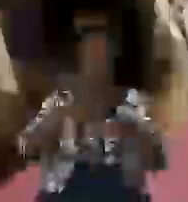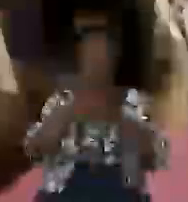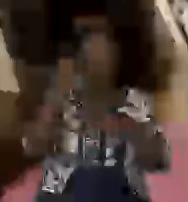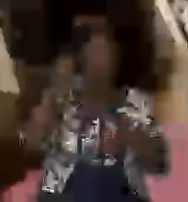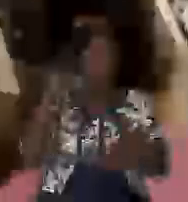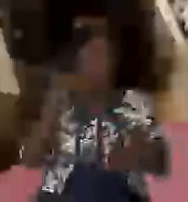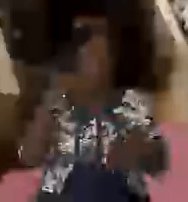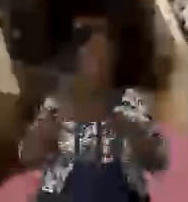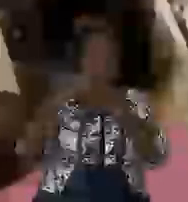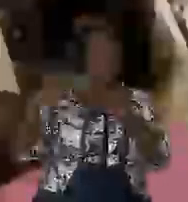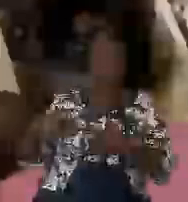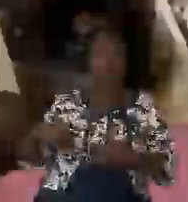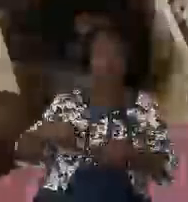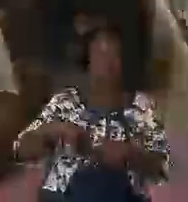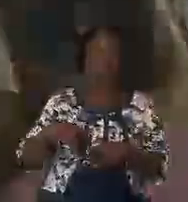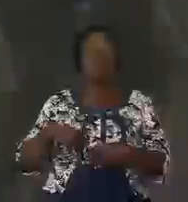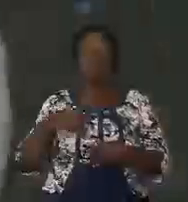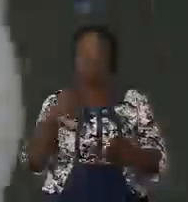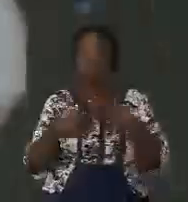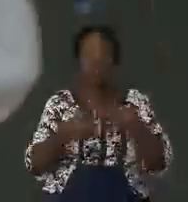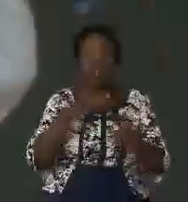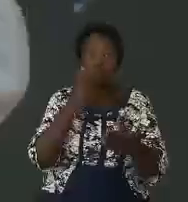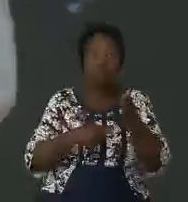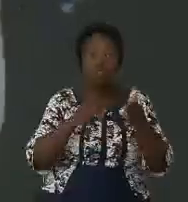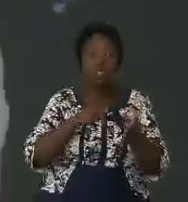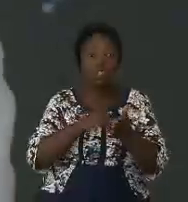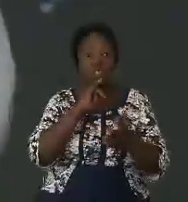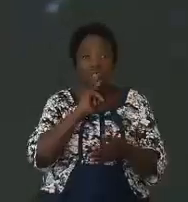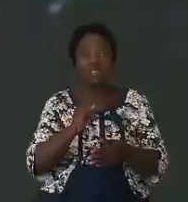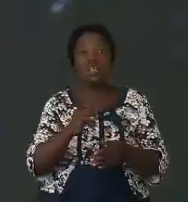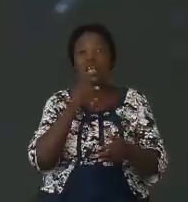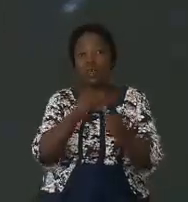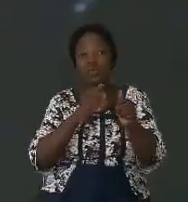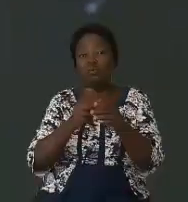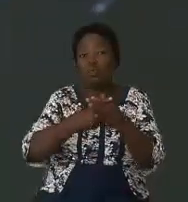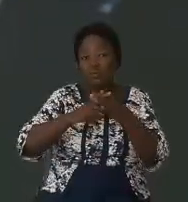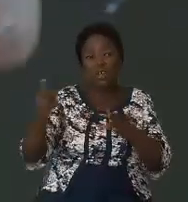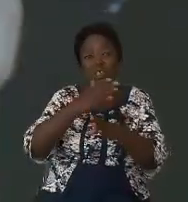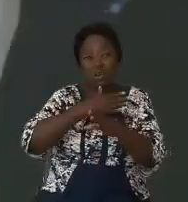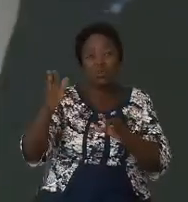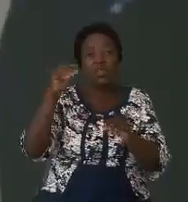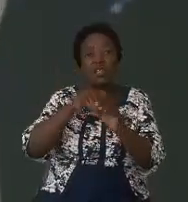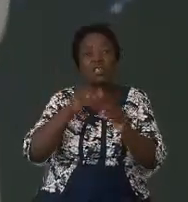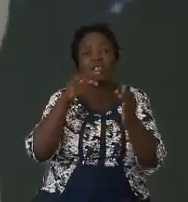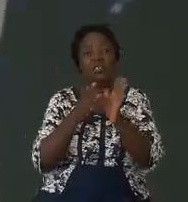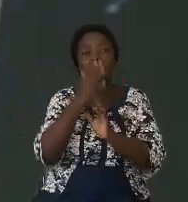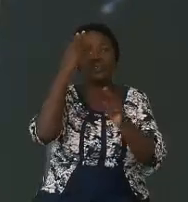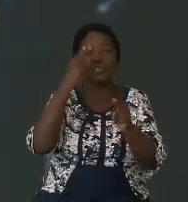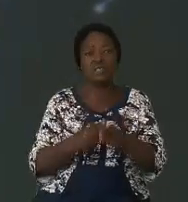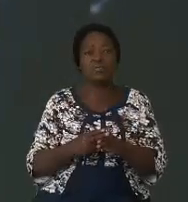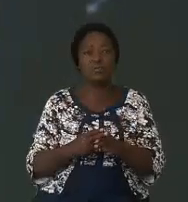Whatever it is in the stomach, in the head, in the heart, whatever it is, everything will